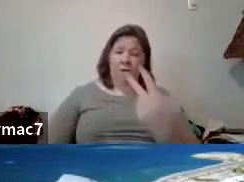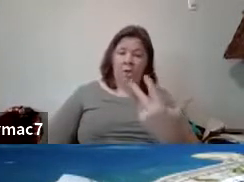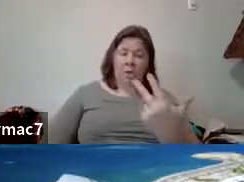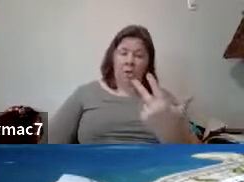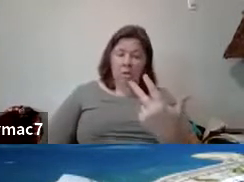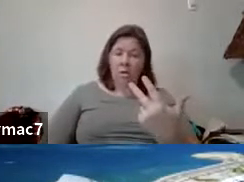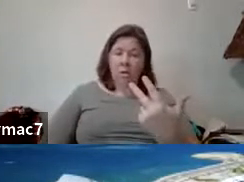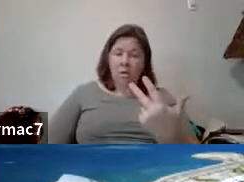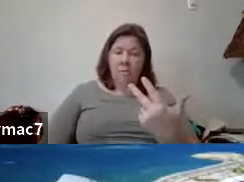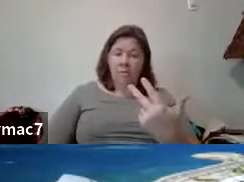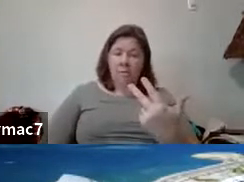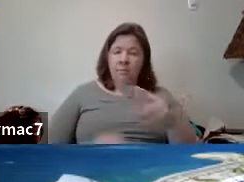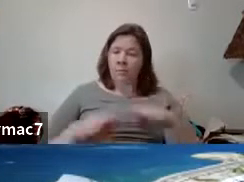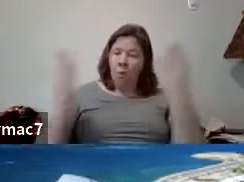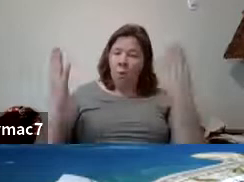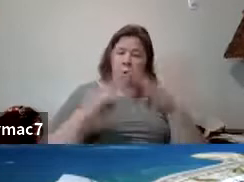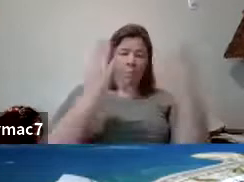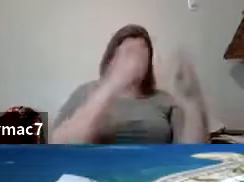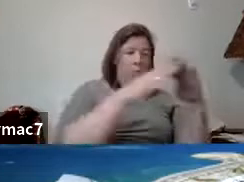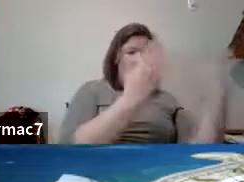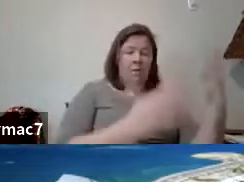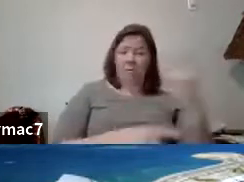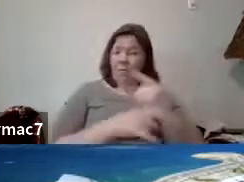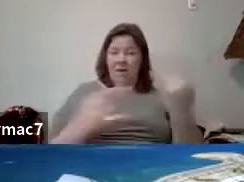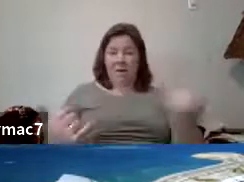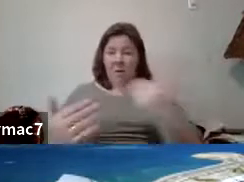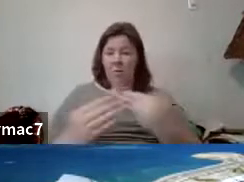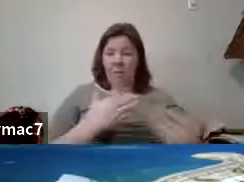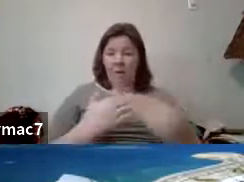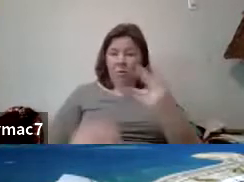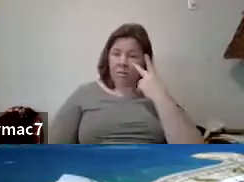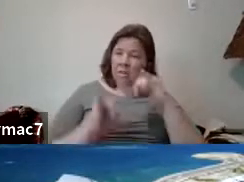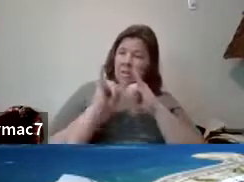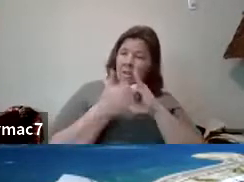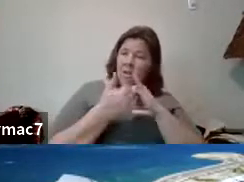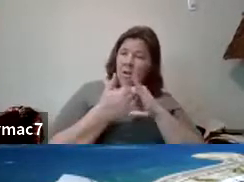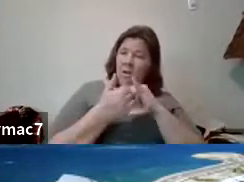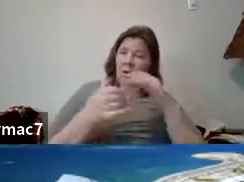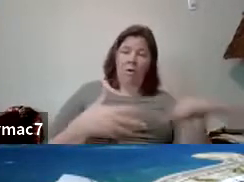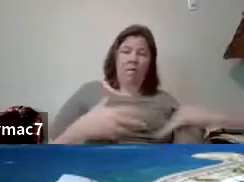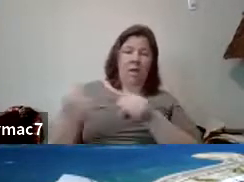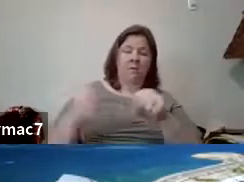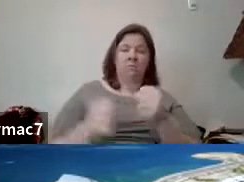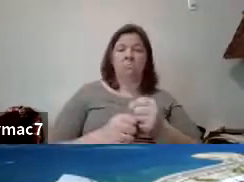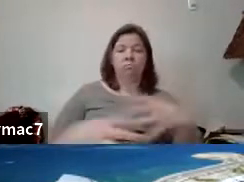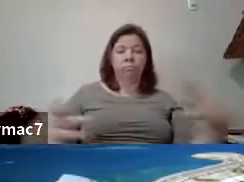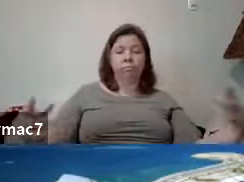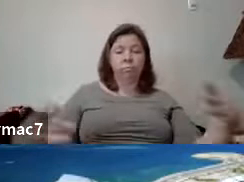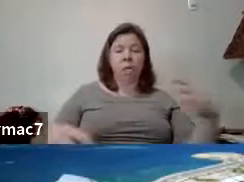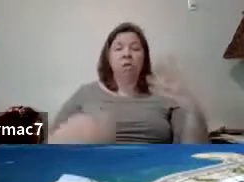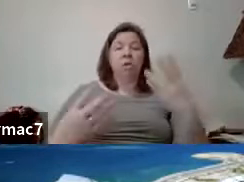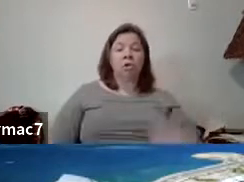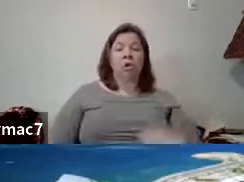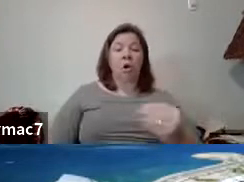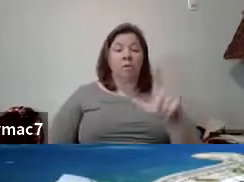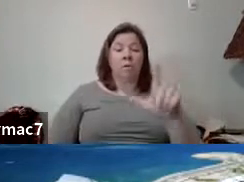that, you just open accounts, even if it is now, it doesn't matter. You've seen how vastly we're growing. And when the soft launch